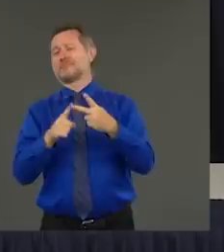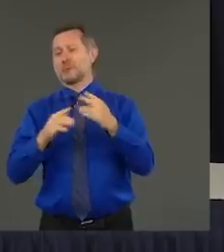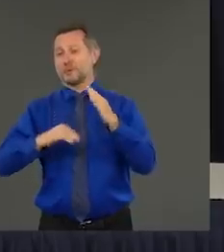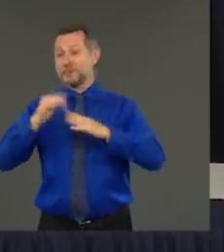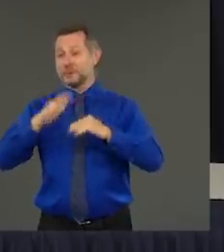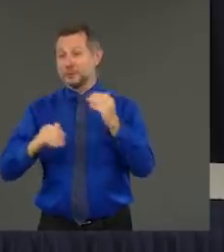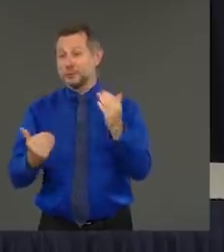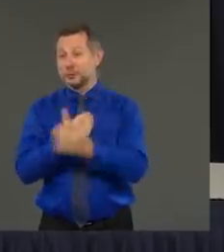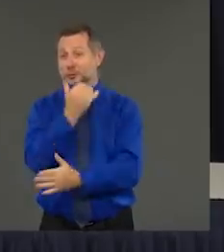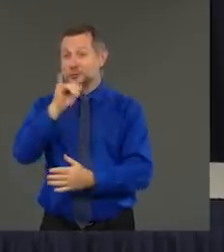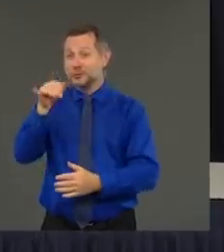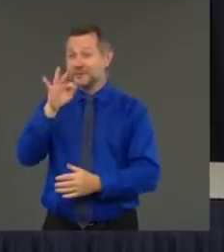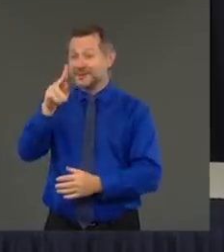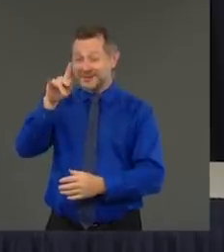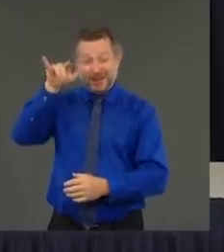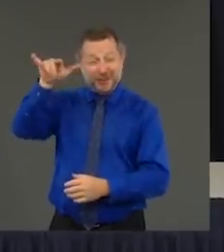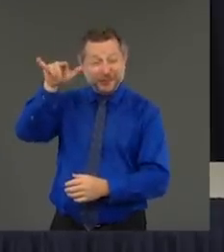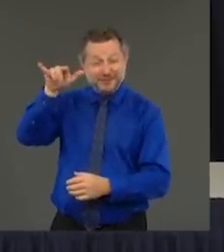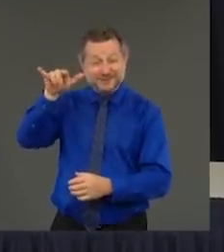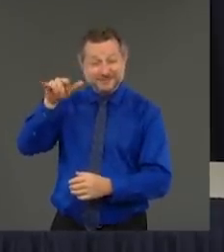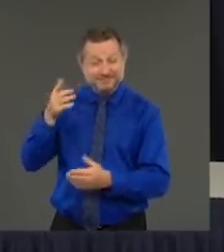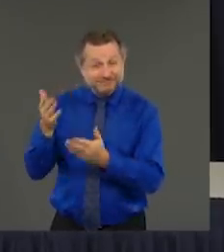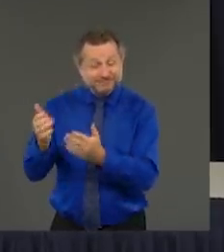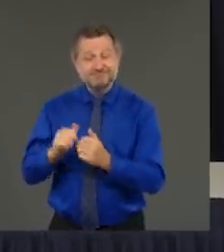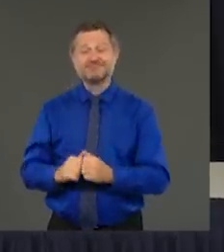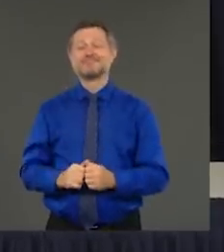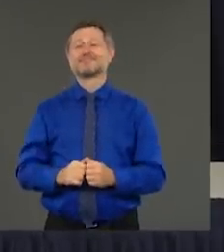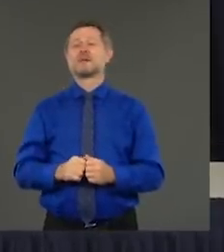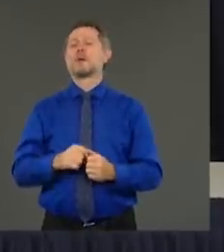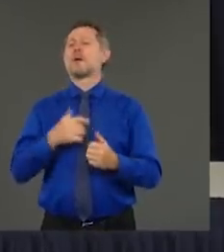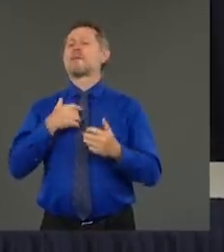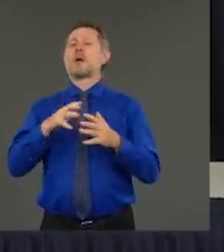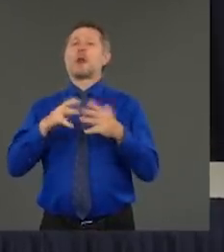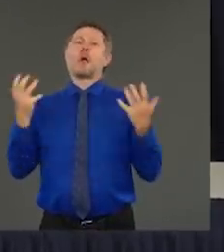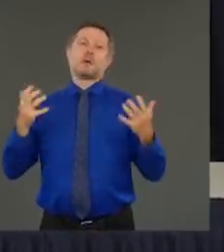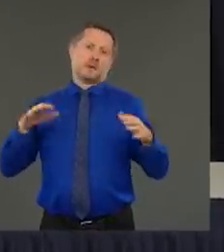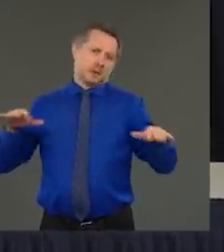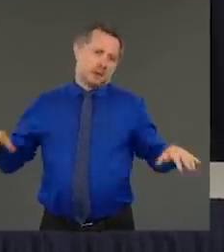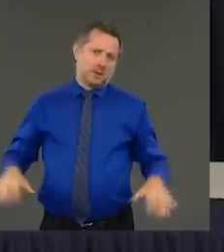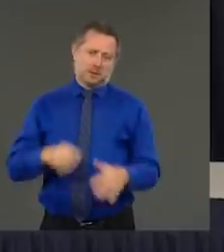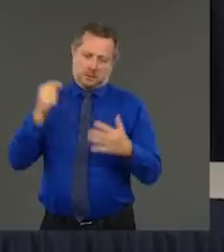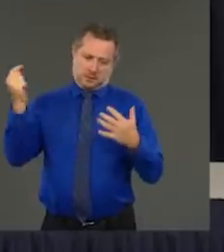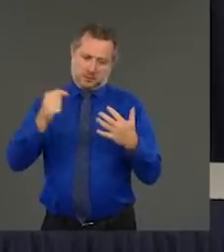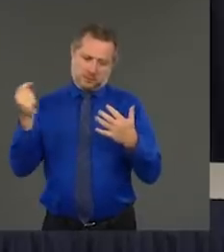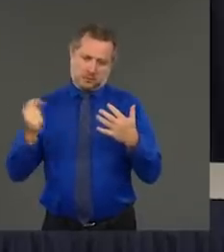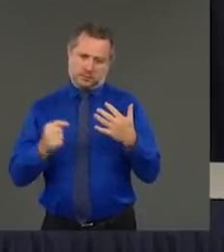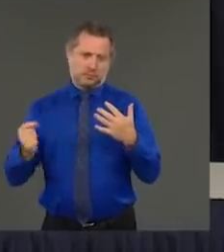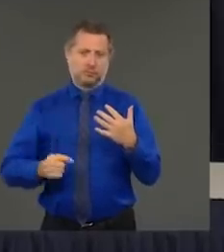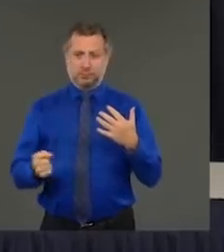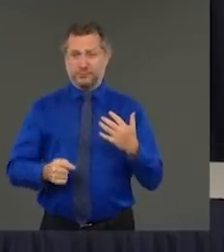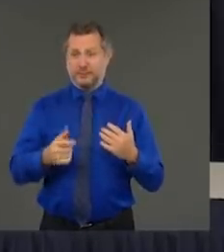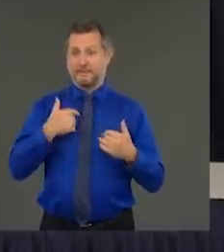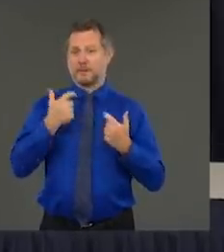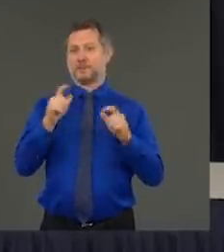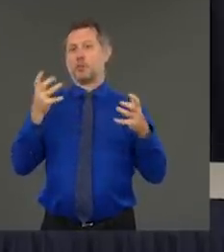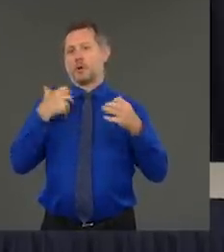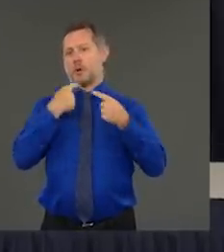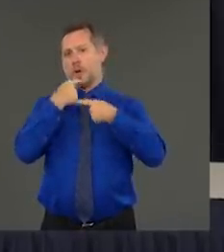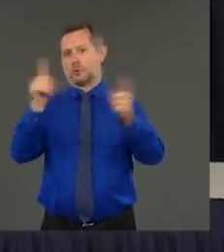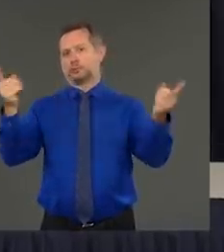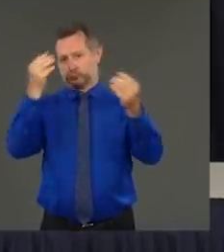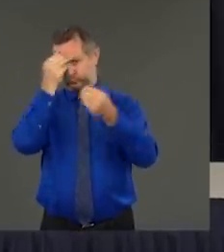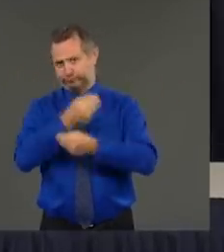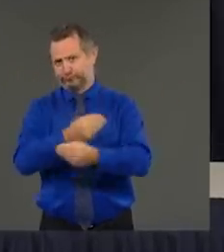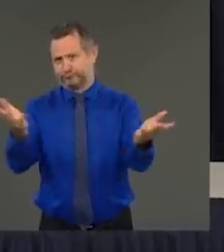rebuilding JFK. So he's been doing double duty. And we have a great announcement today that we joined in this